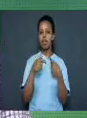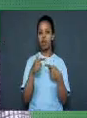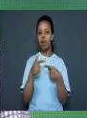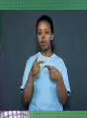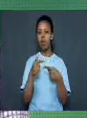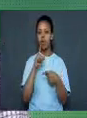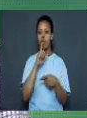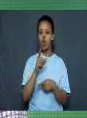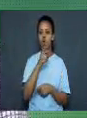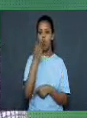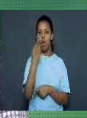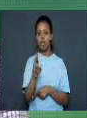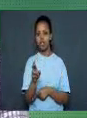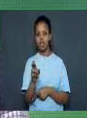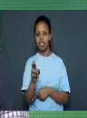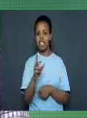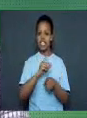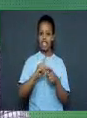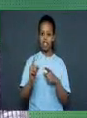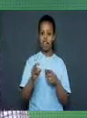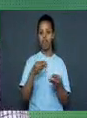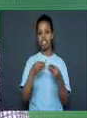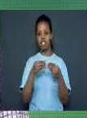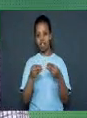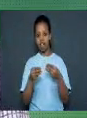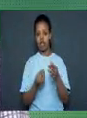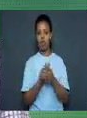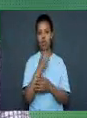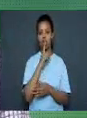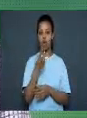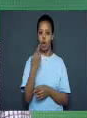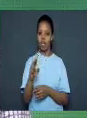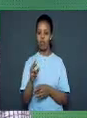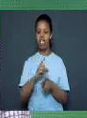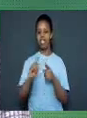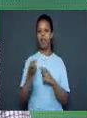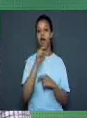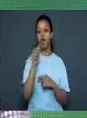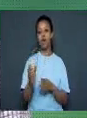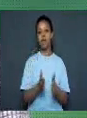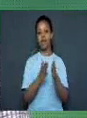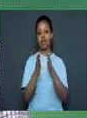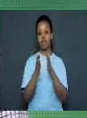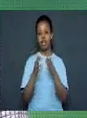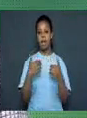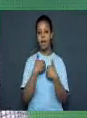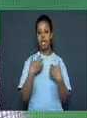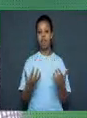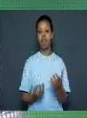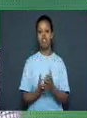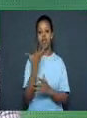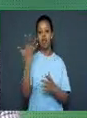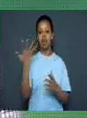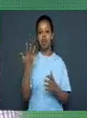either directly from grain products or indirectly from livestock raised